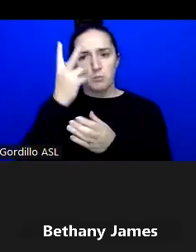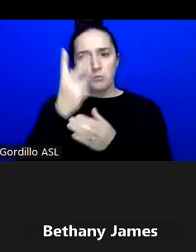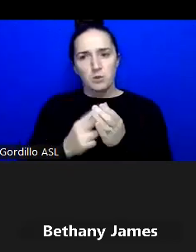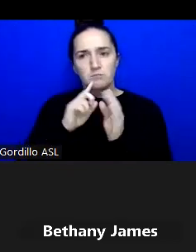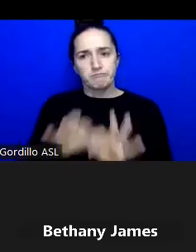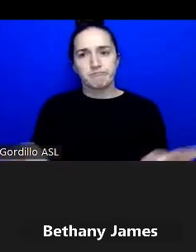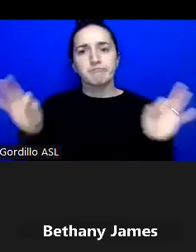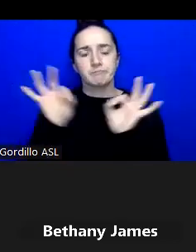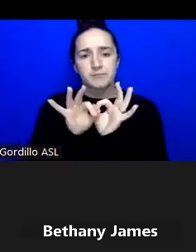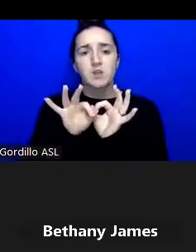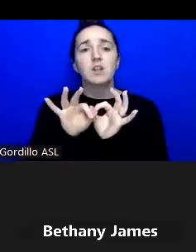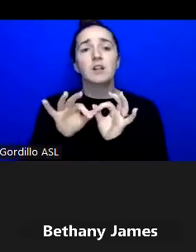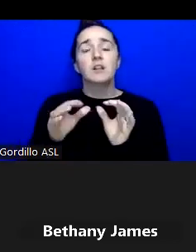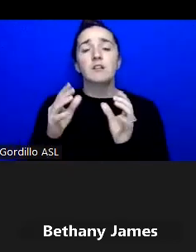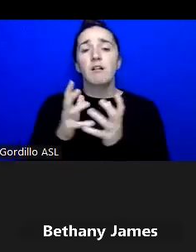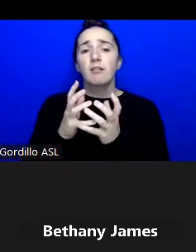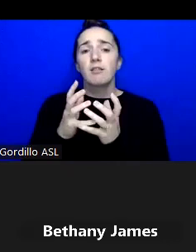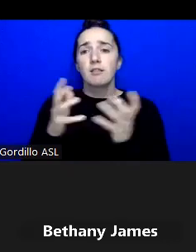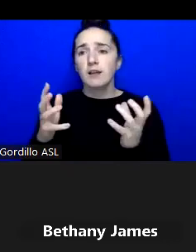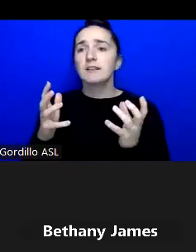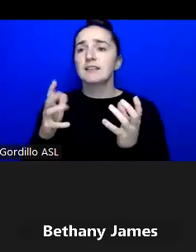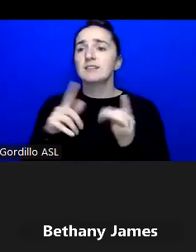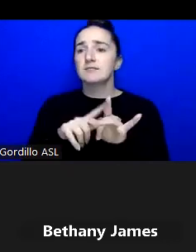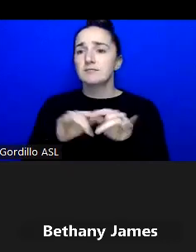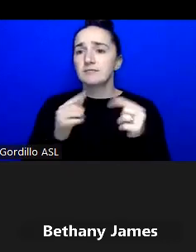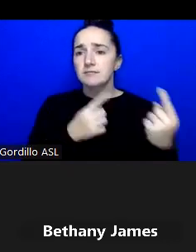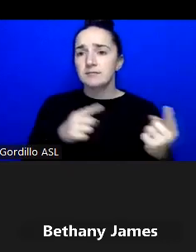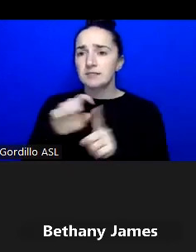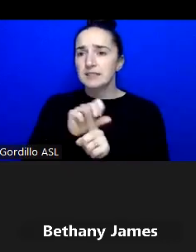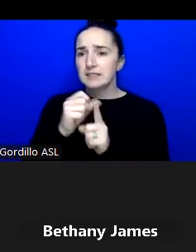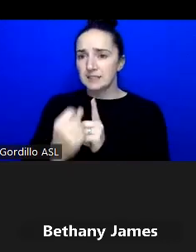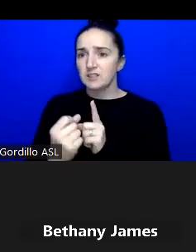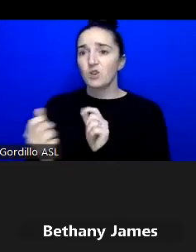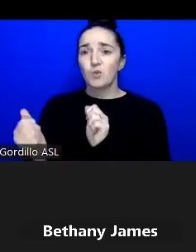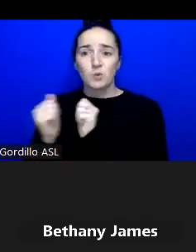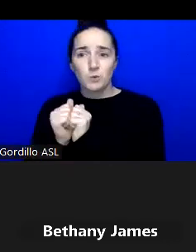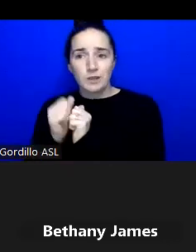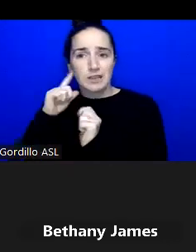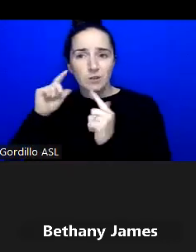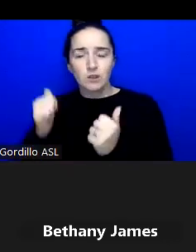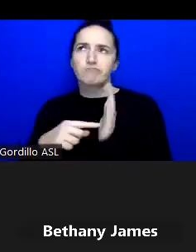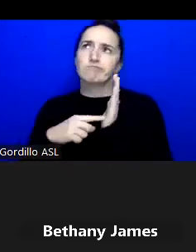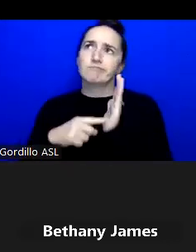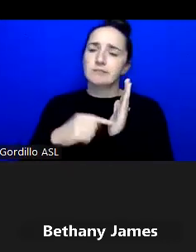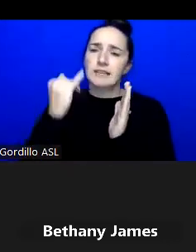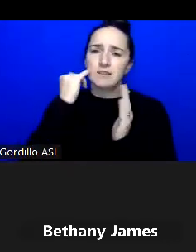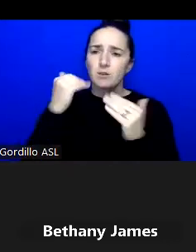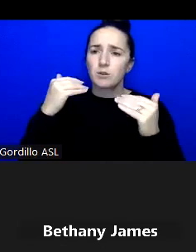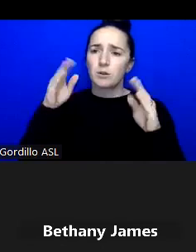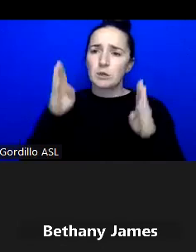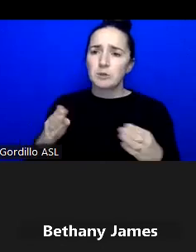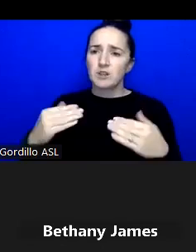we're going to touch on a little bit later, that occur with hearing loss. So if I know, for instance, that somebody has diabetes, we know